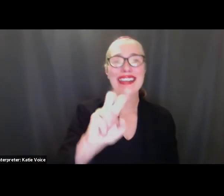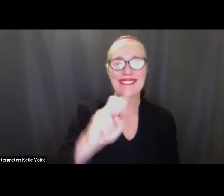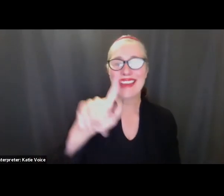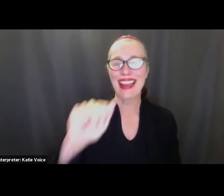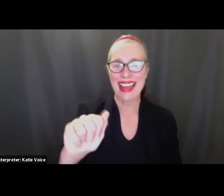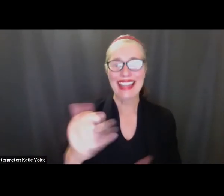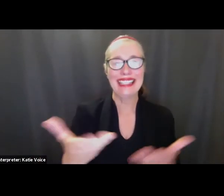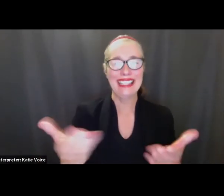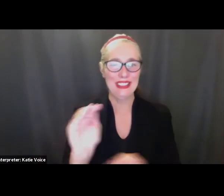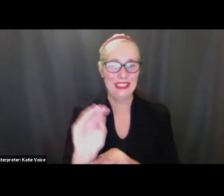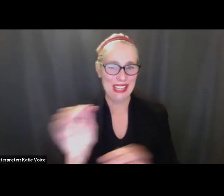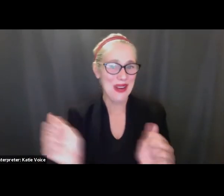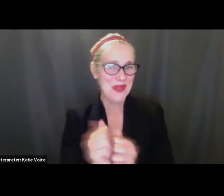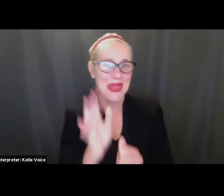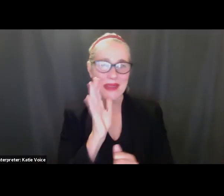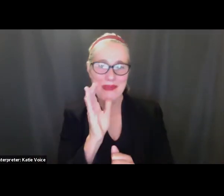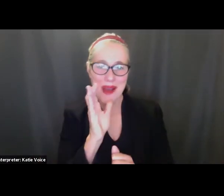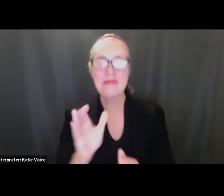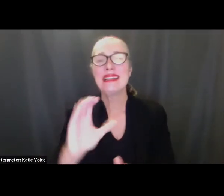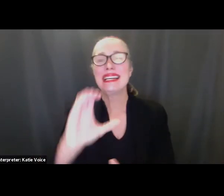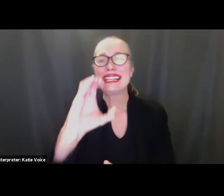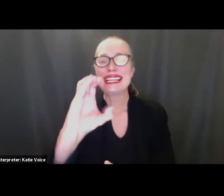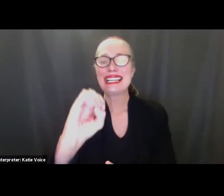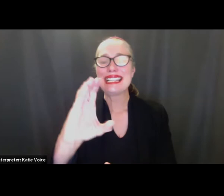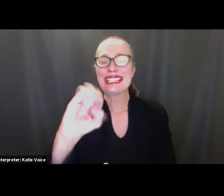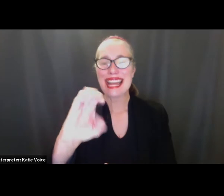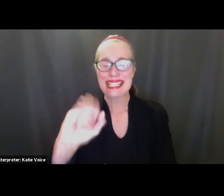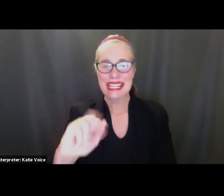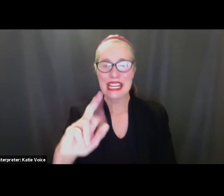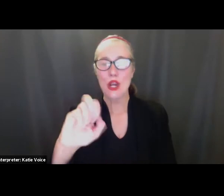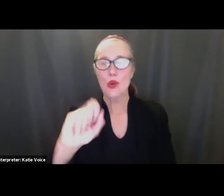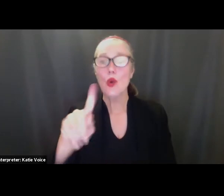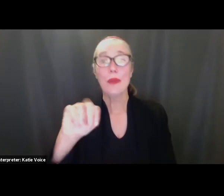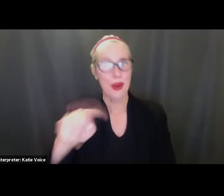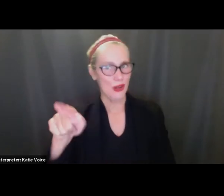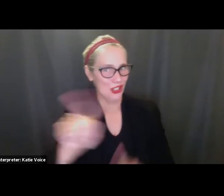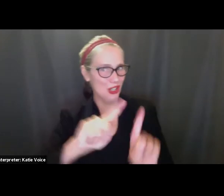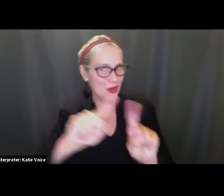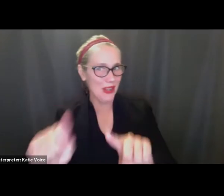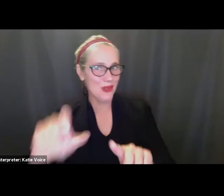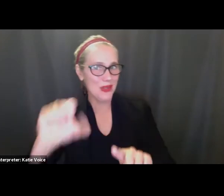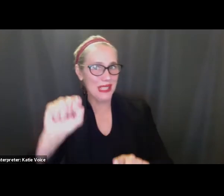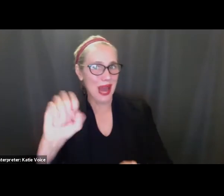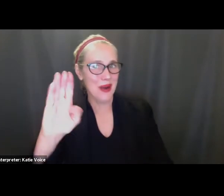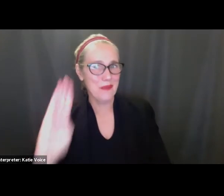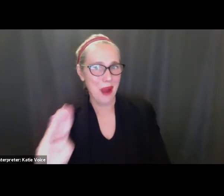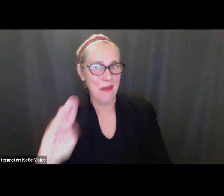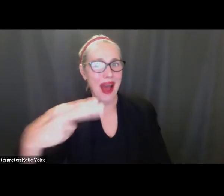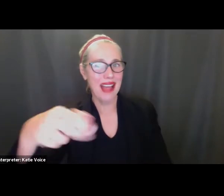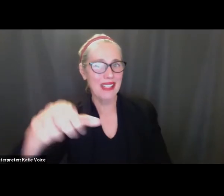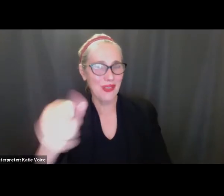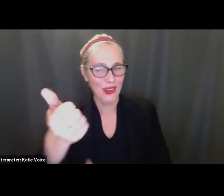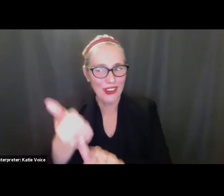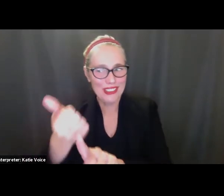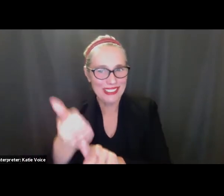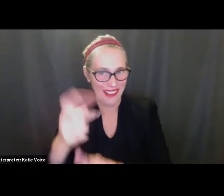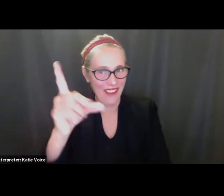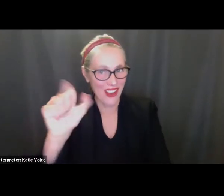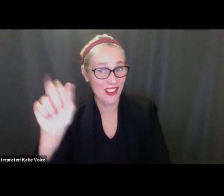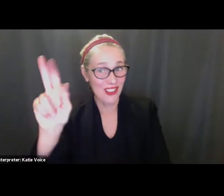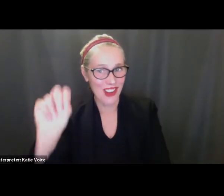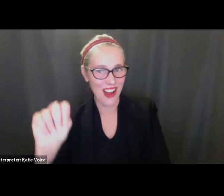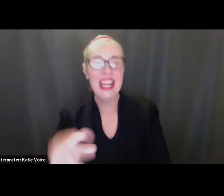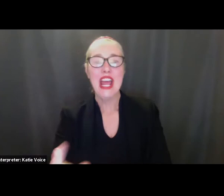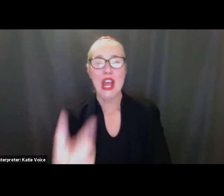mom ceci rubio a santa barbara high don herself uh and two other contributors to the market